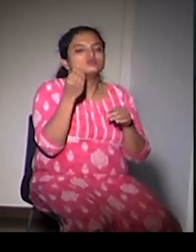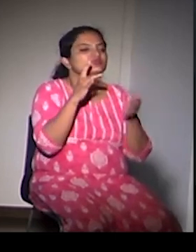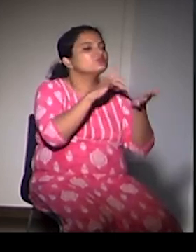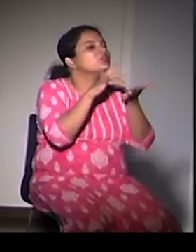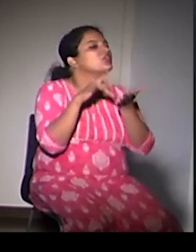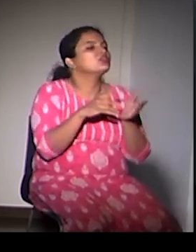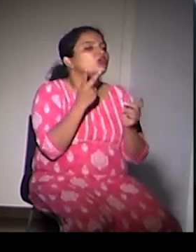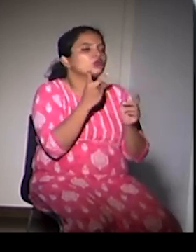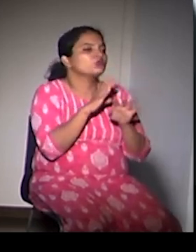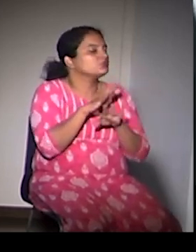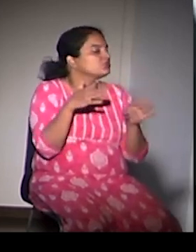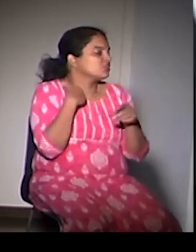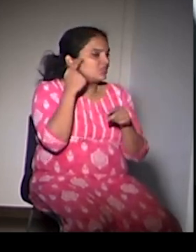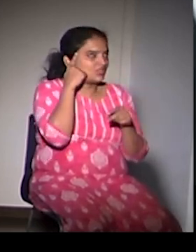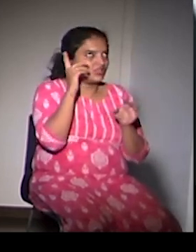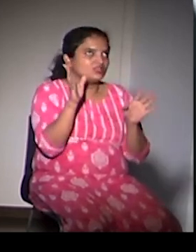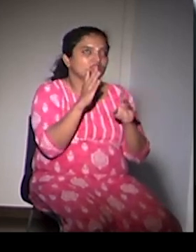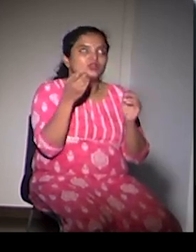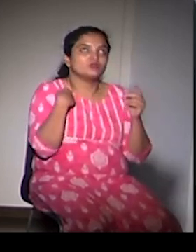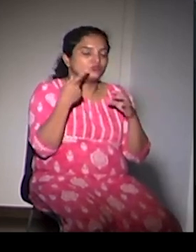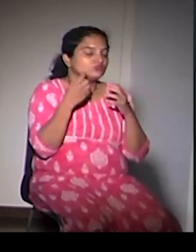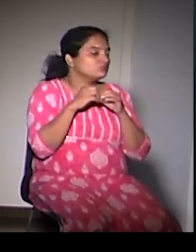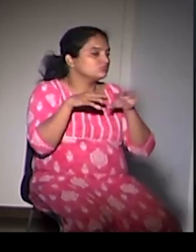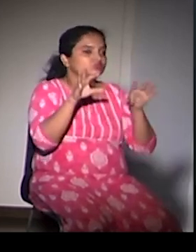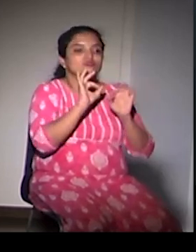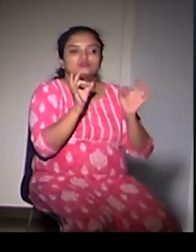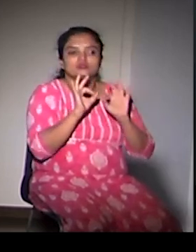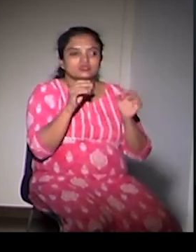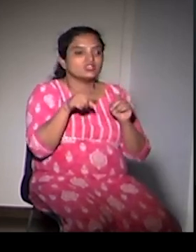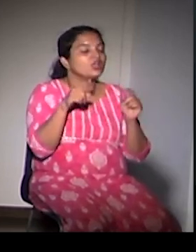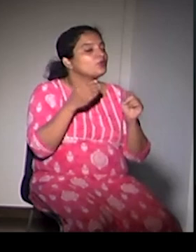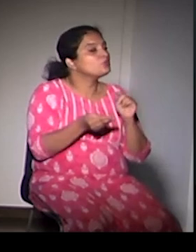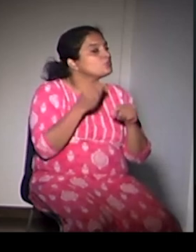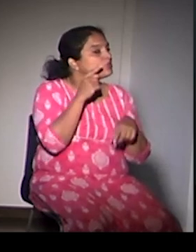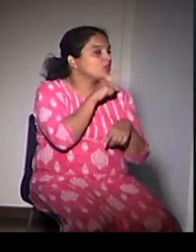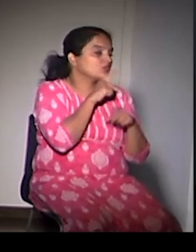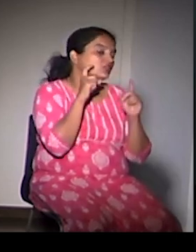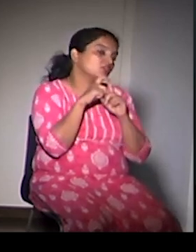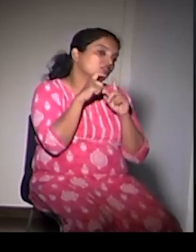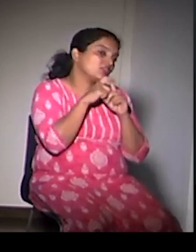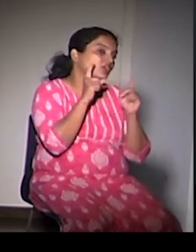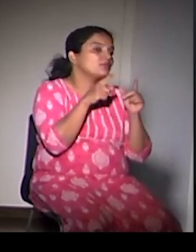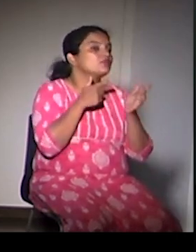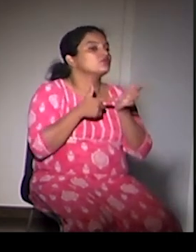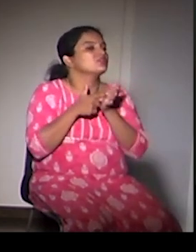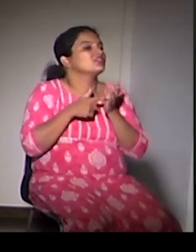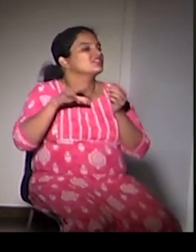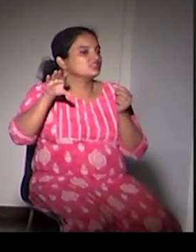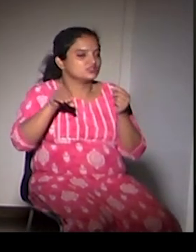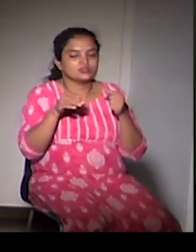but it's used to a much lesser extent in Delhi, as we'll see in a minute.